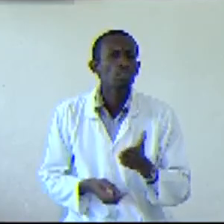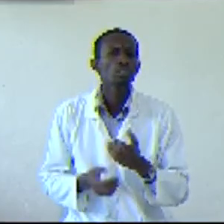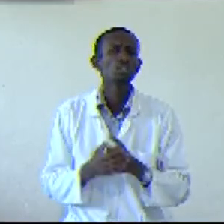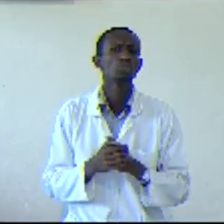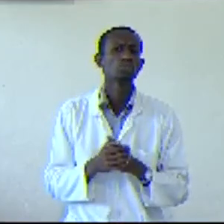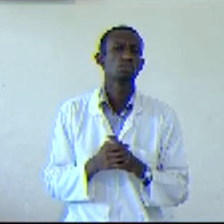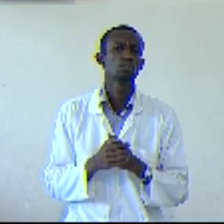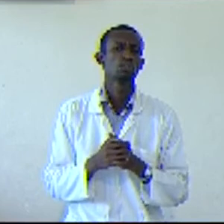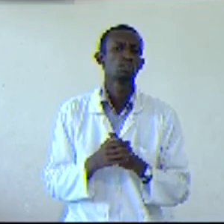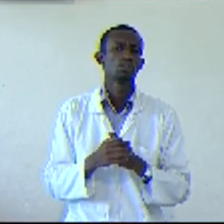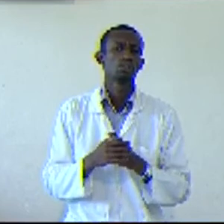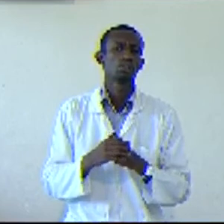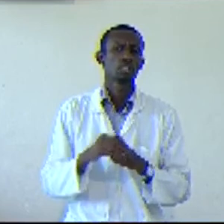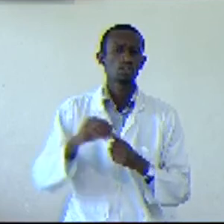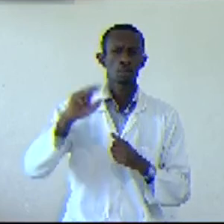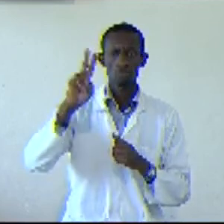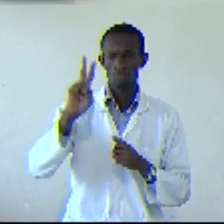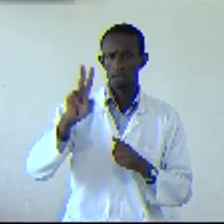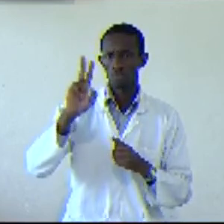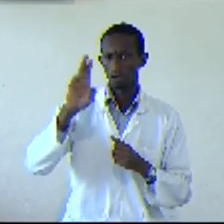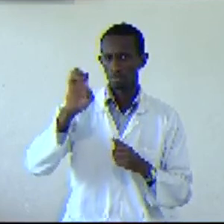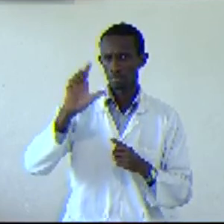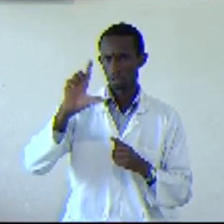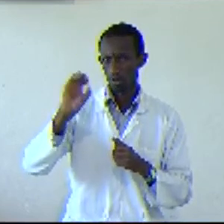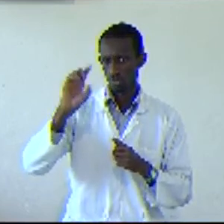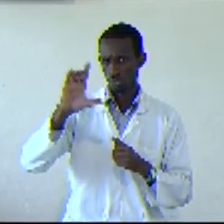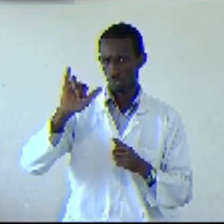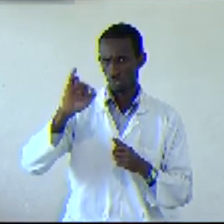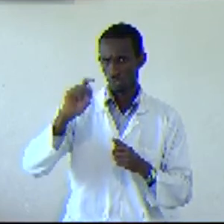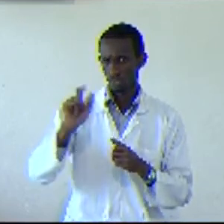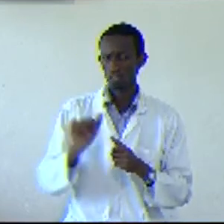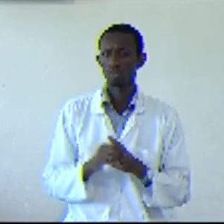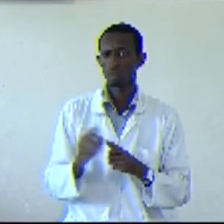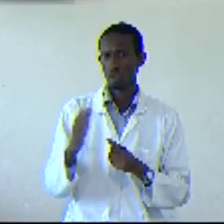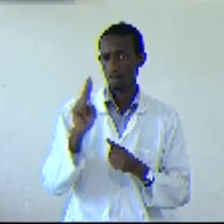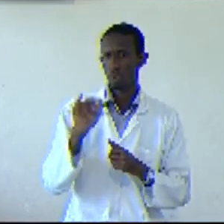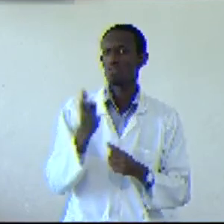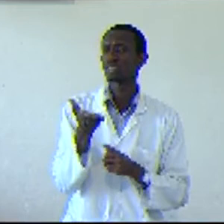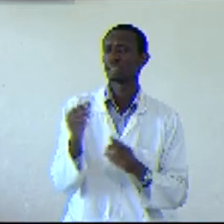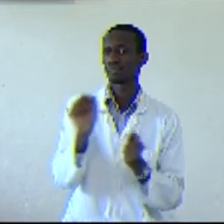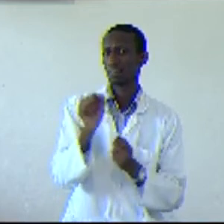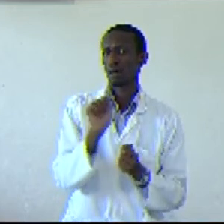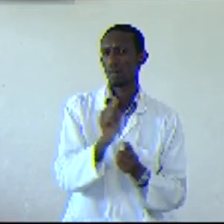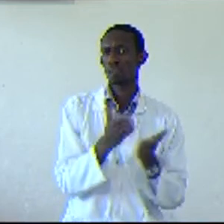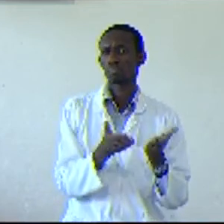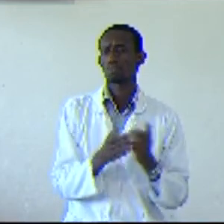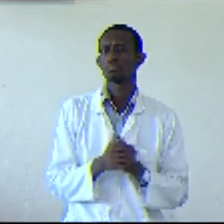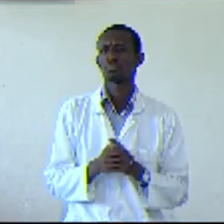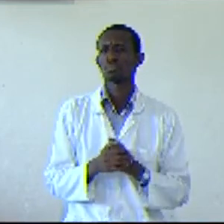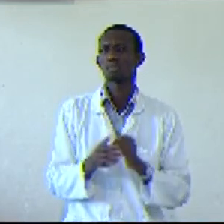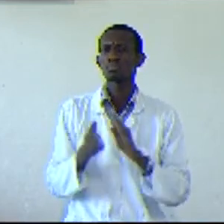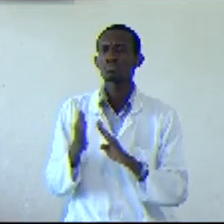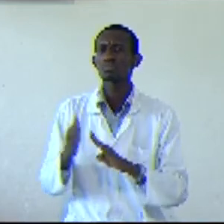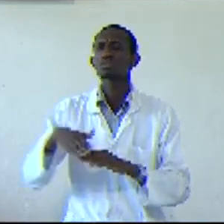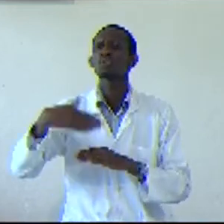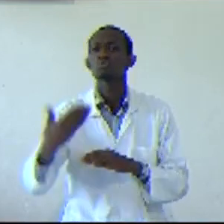crash, after this one? If the car B moves forward at this one by the impact, what